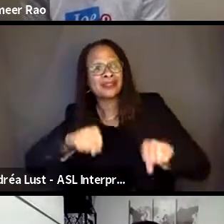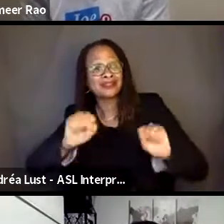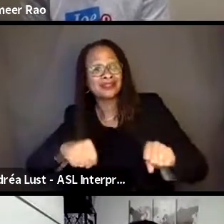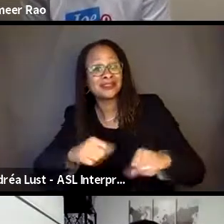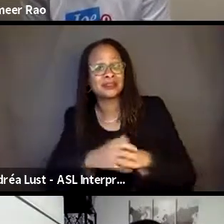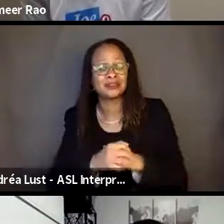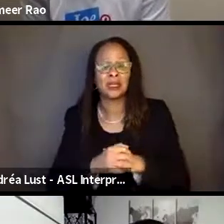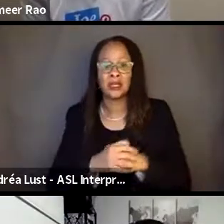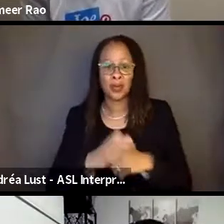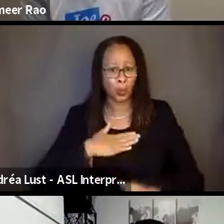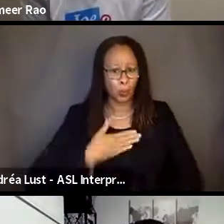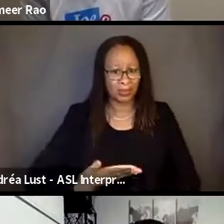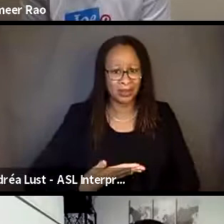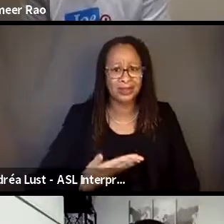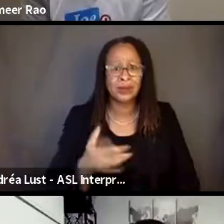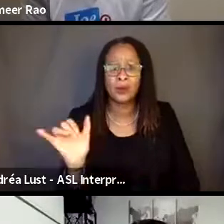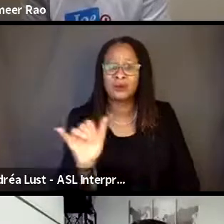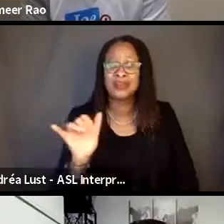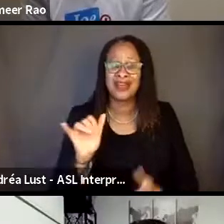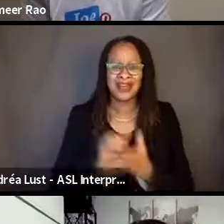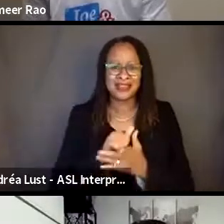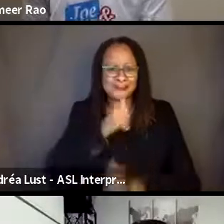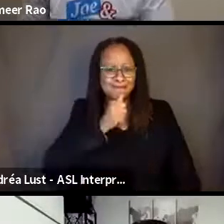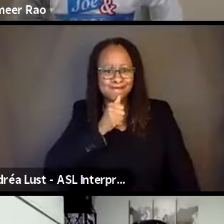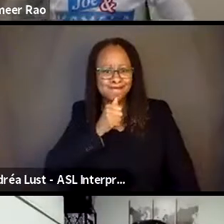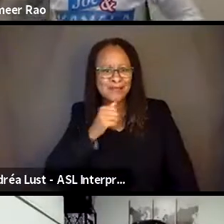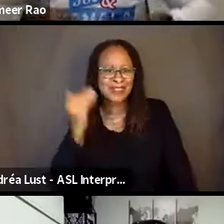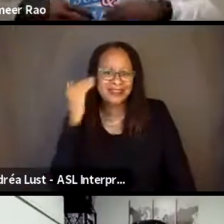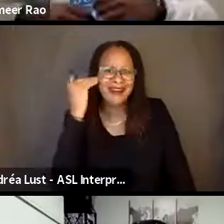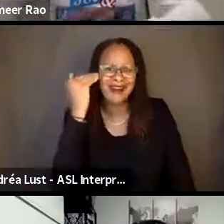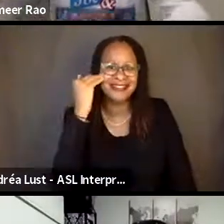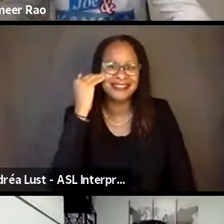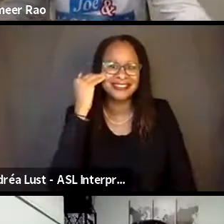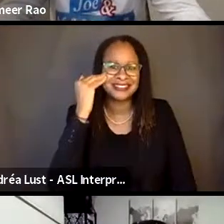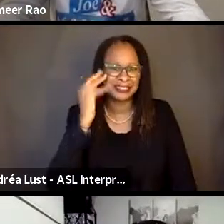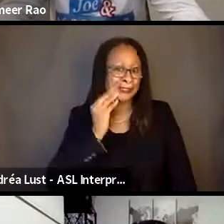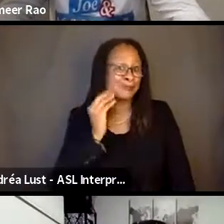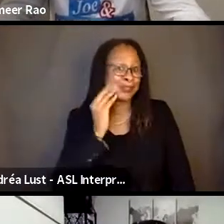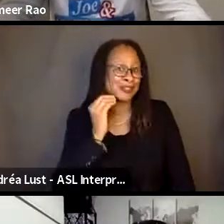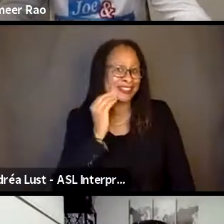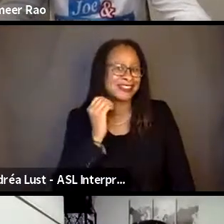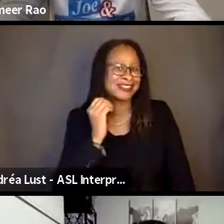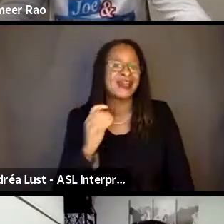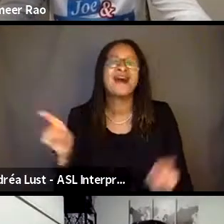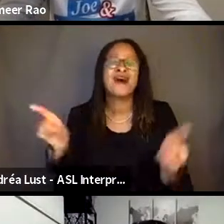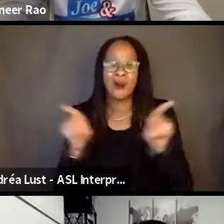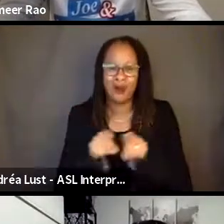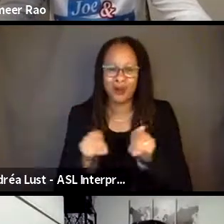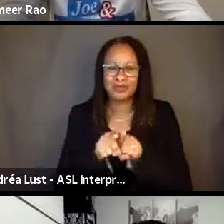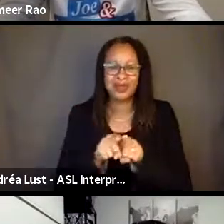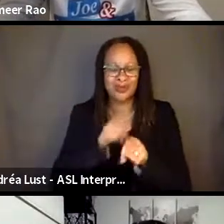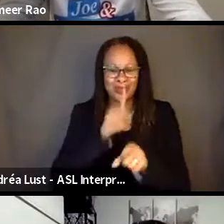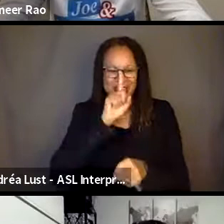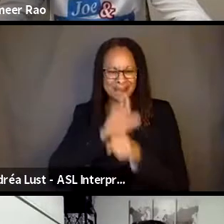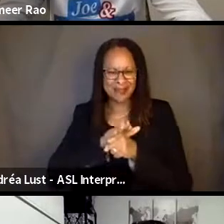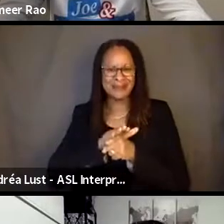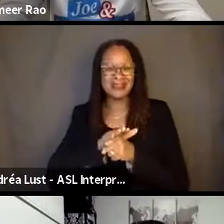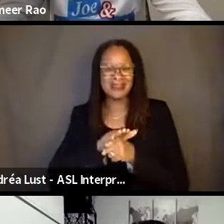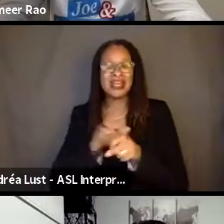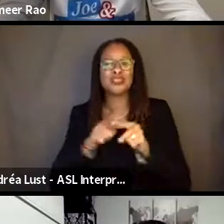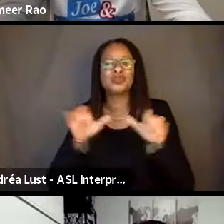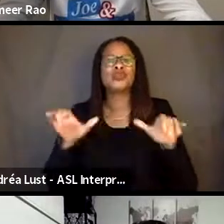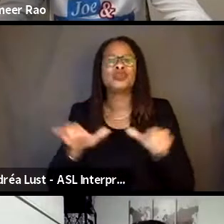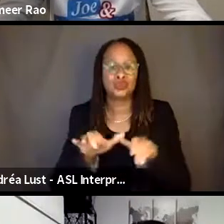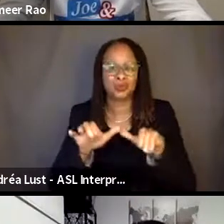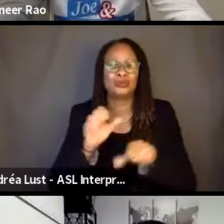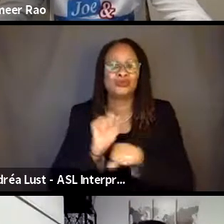the willingness, the tenacity, the knowledge, the experience, as well as the commitment to do the